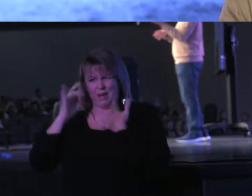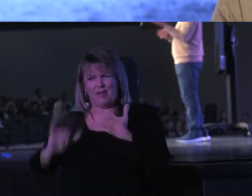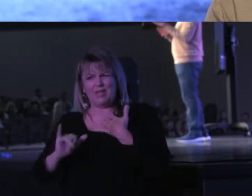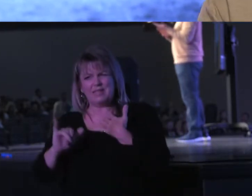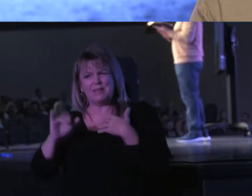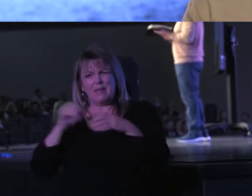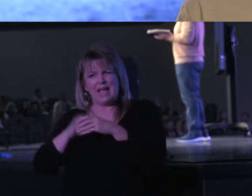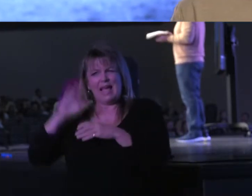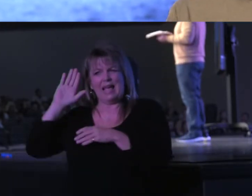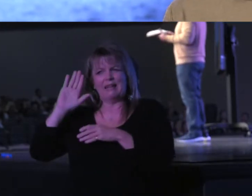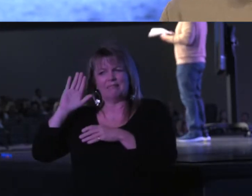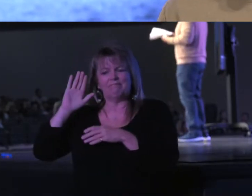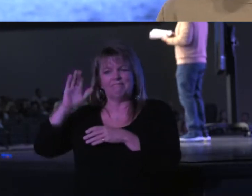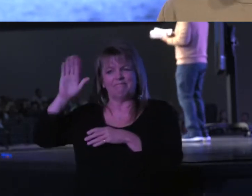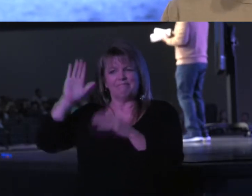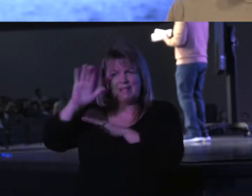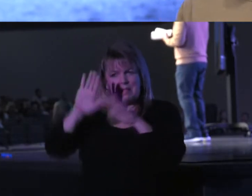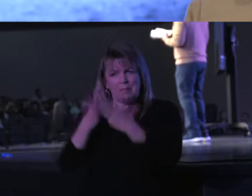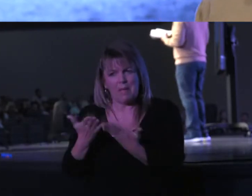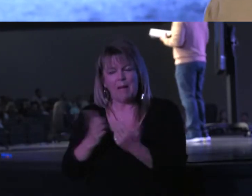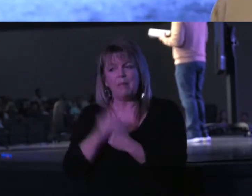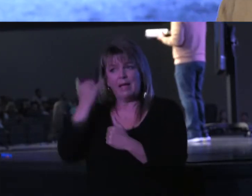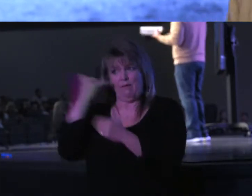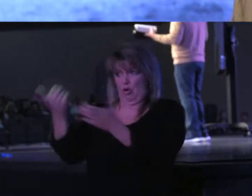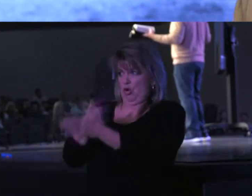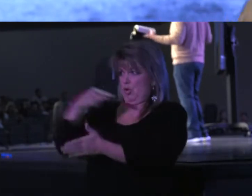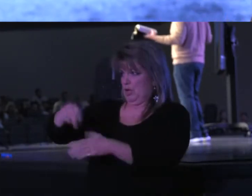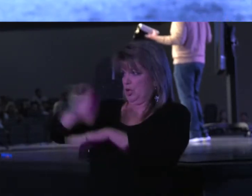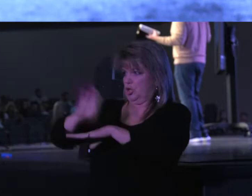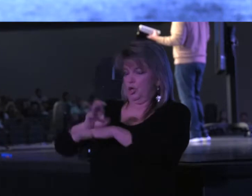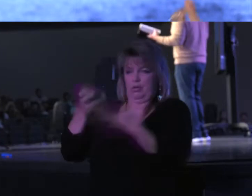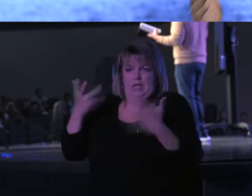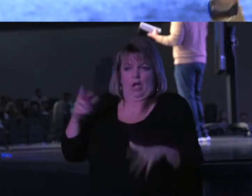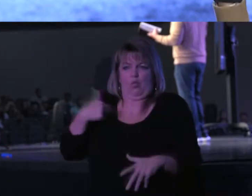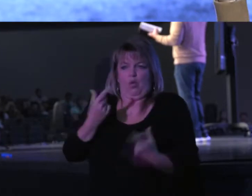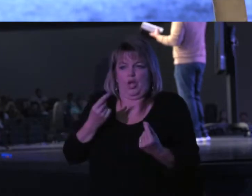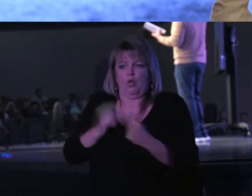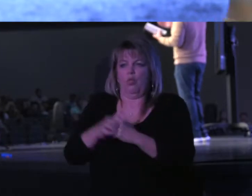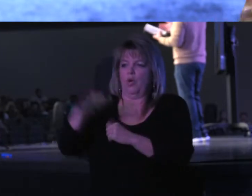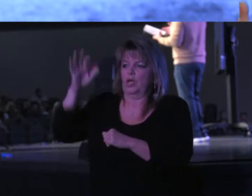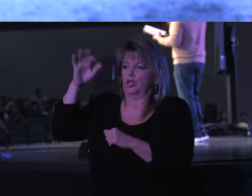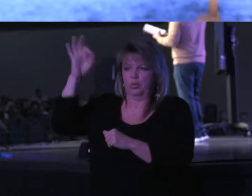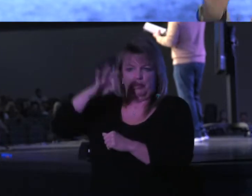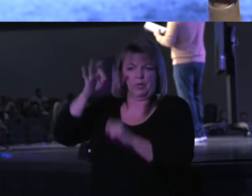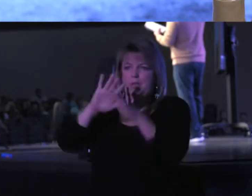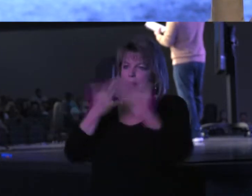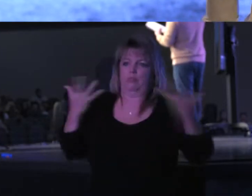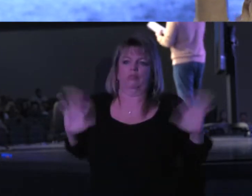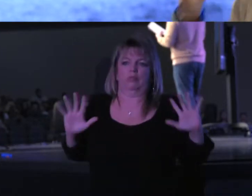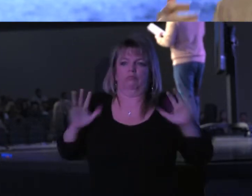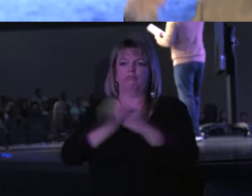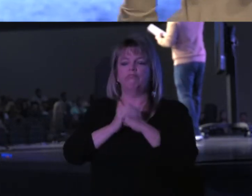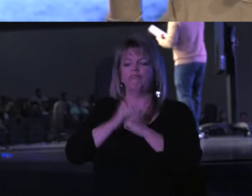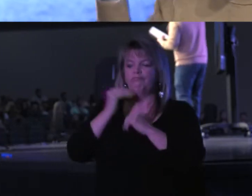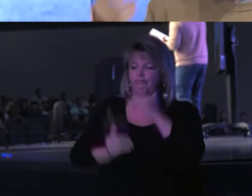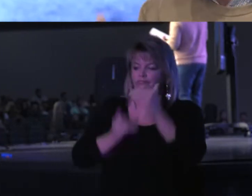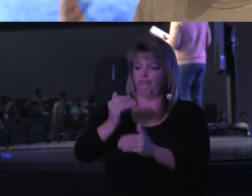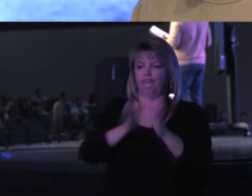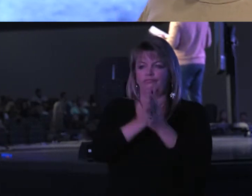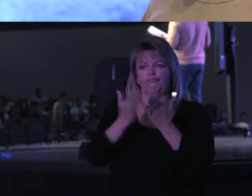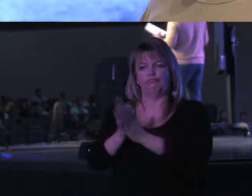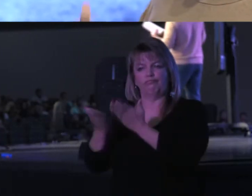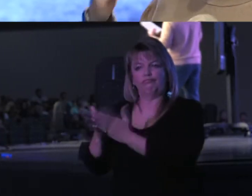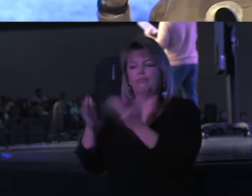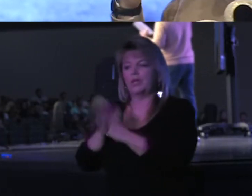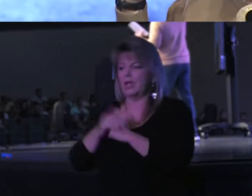in his book? If you're new to Church at the Meal, that's all we do. We just preach the book. We go through books of the Bible, verse